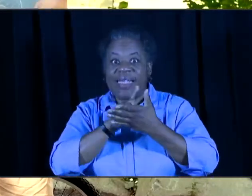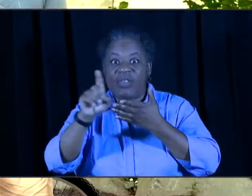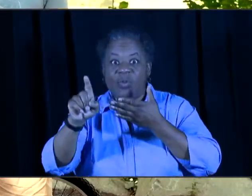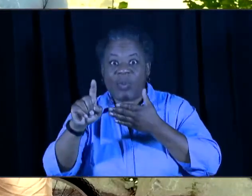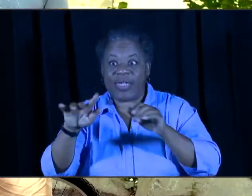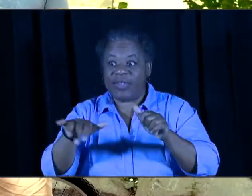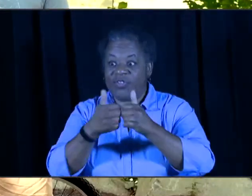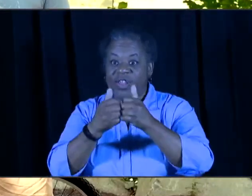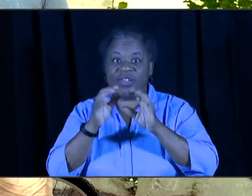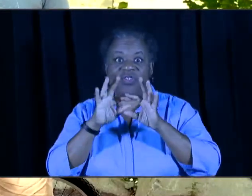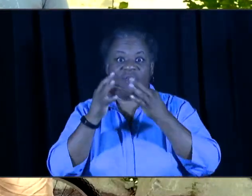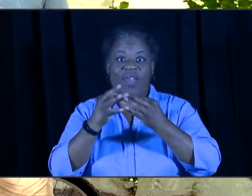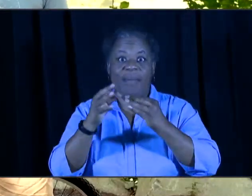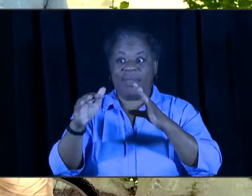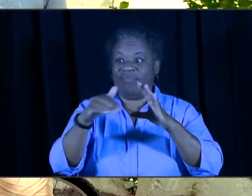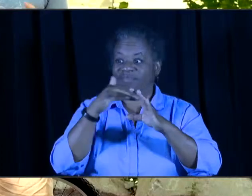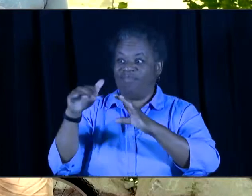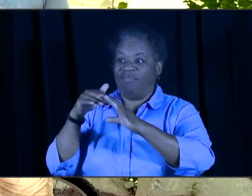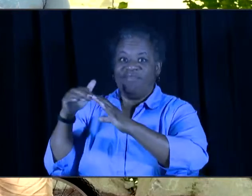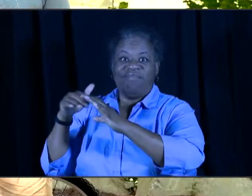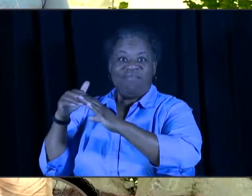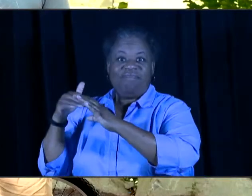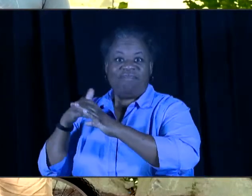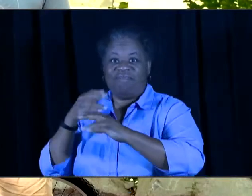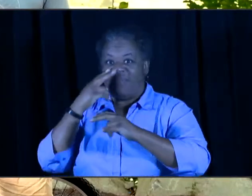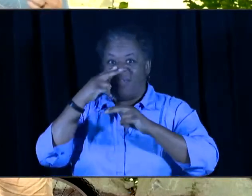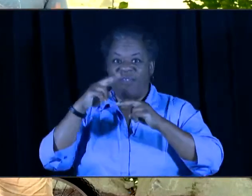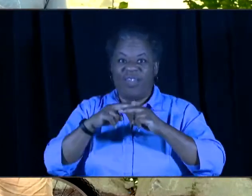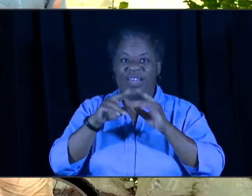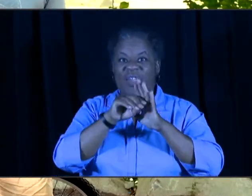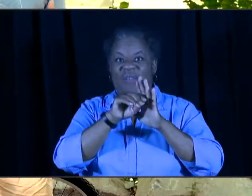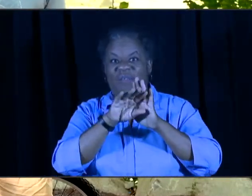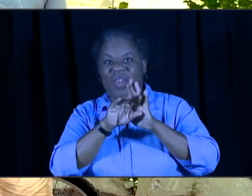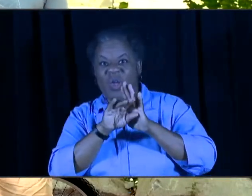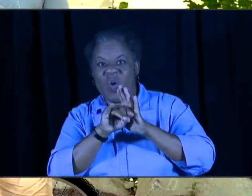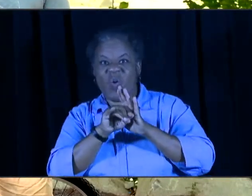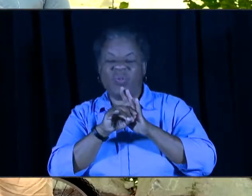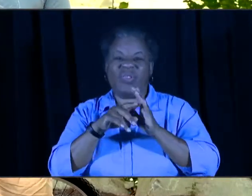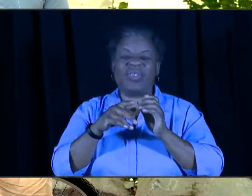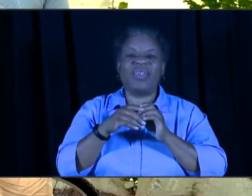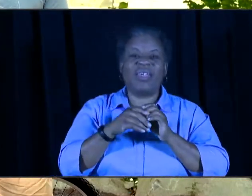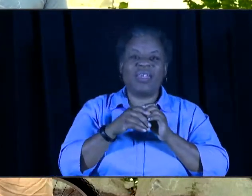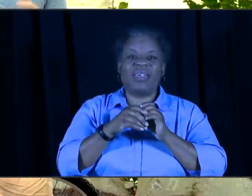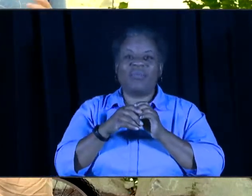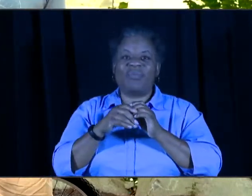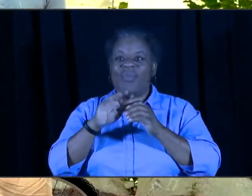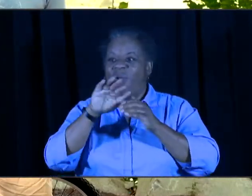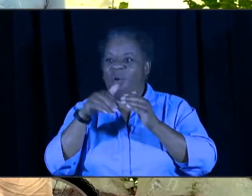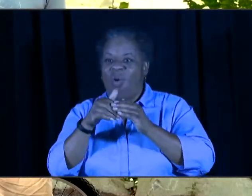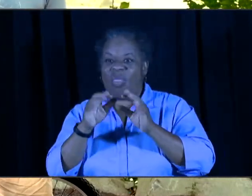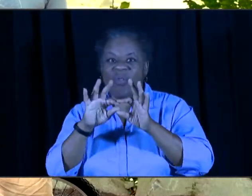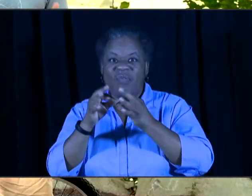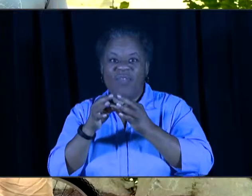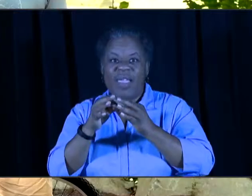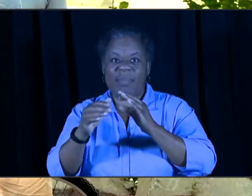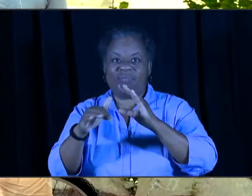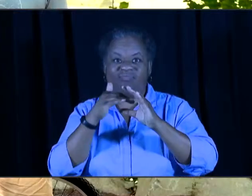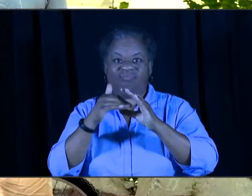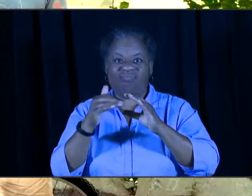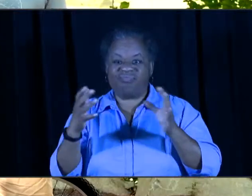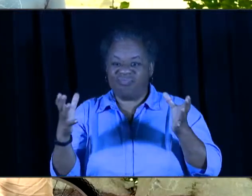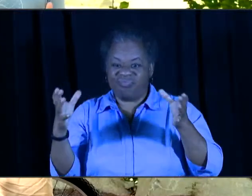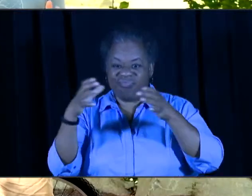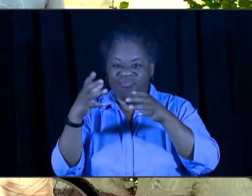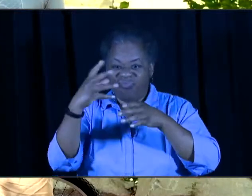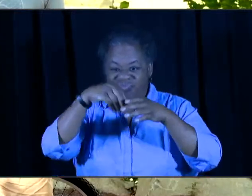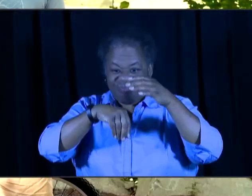us fun videos of them following along and having a great time. We entered all of those families that sent us things into a raffle. And if